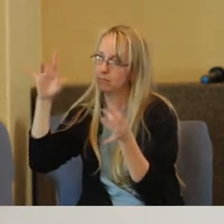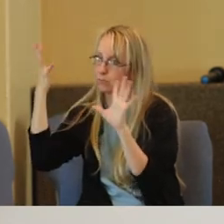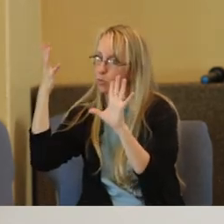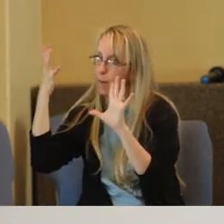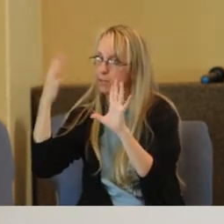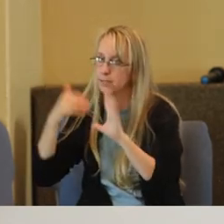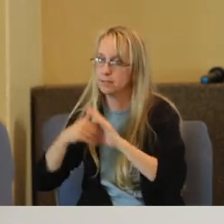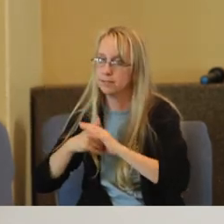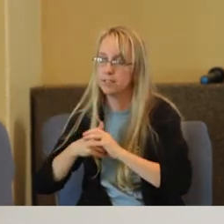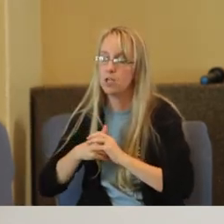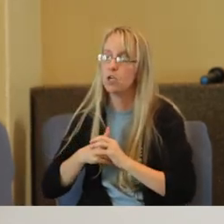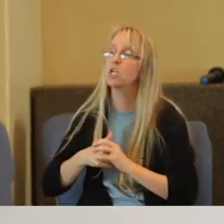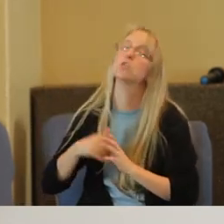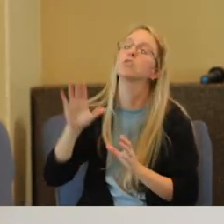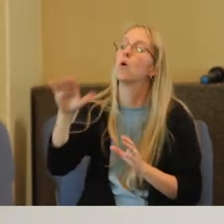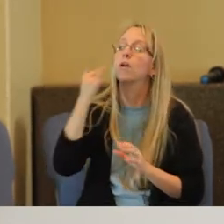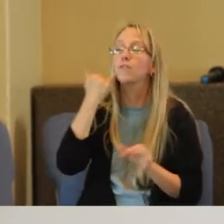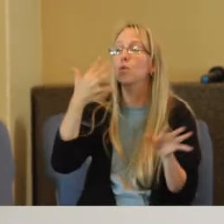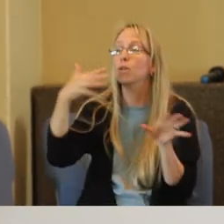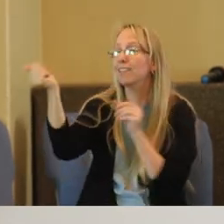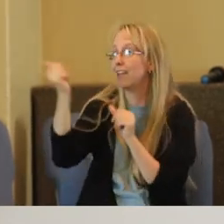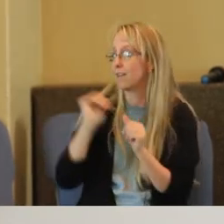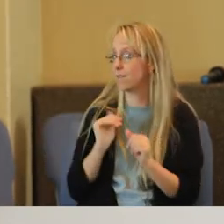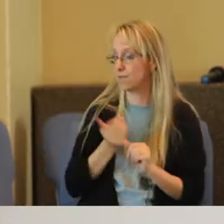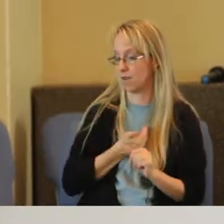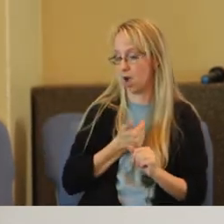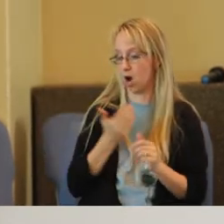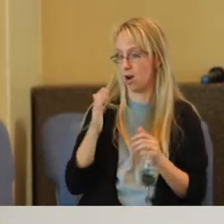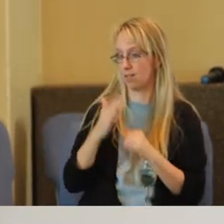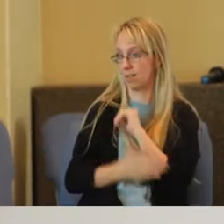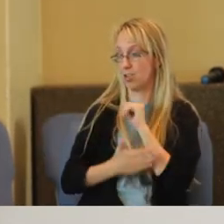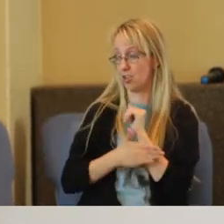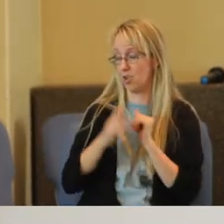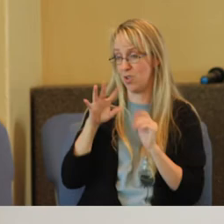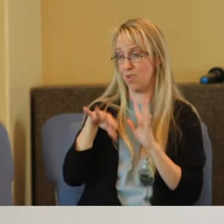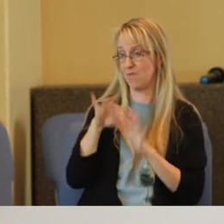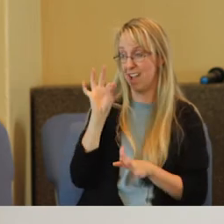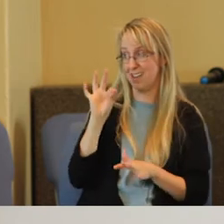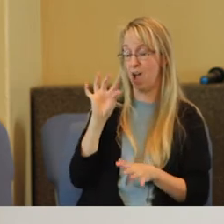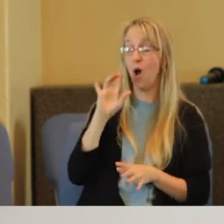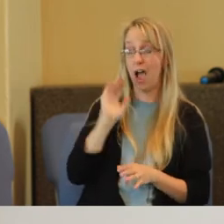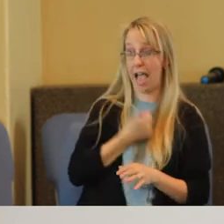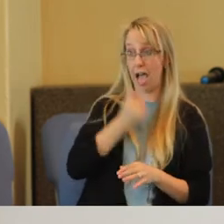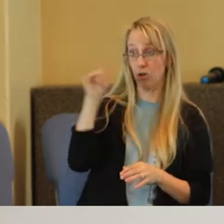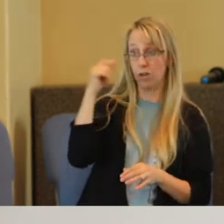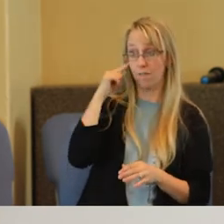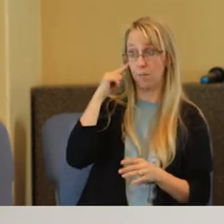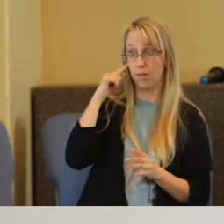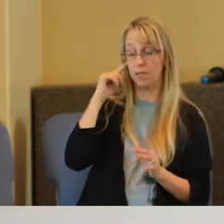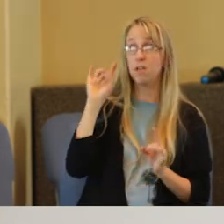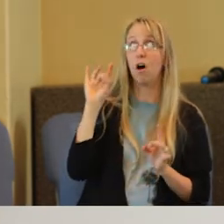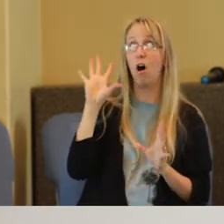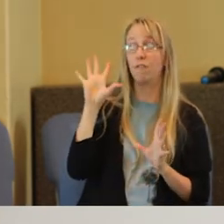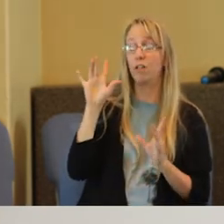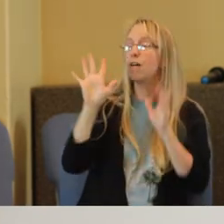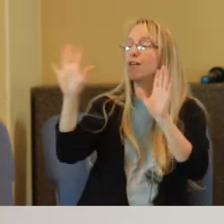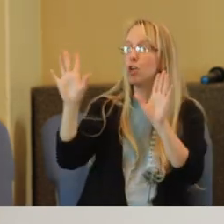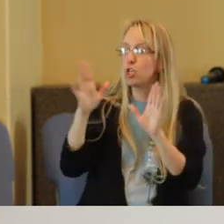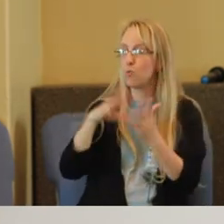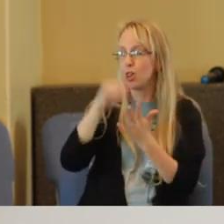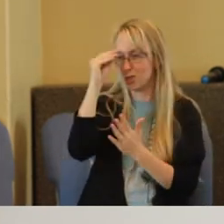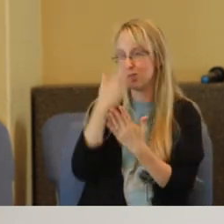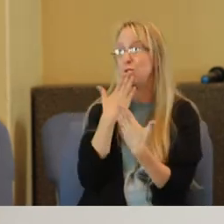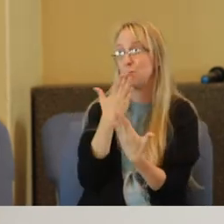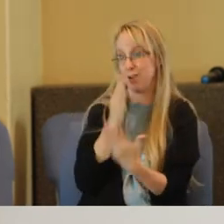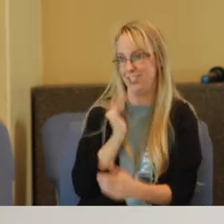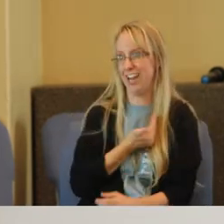if you leave our country and you go on missions elsewhere, as corrupt as our government is, you'll learn to appreciate them, okay? I